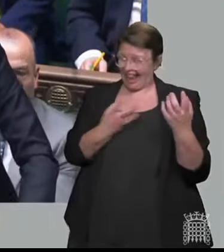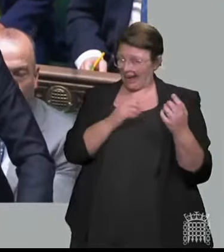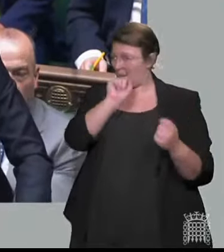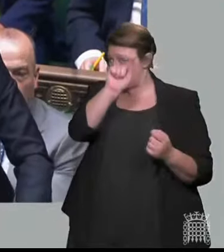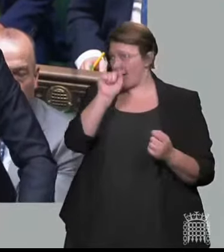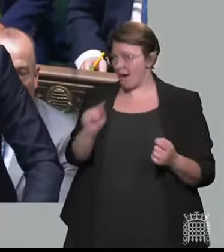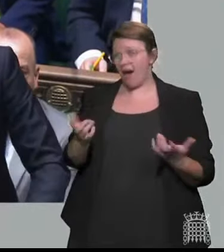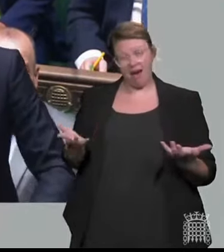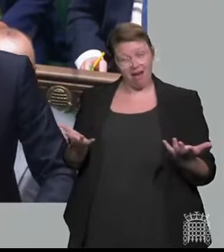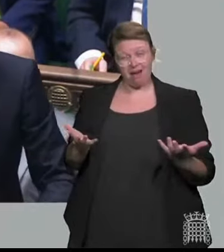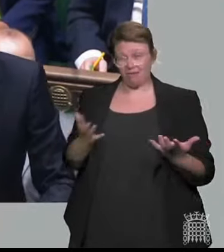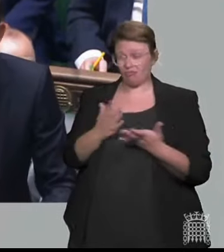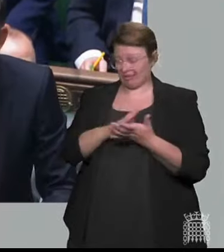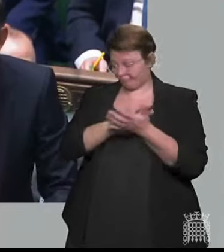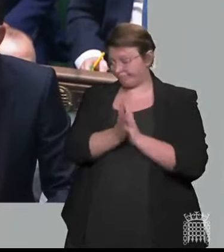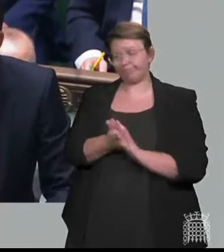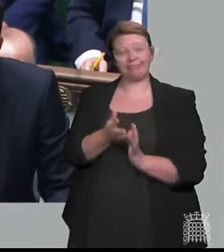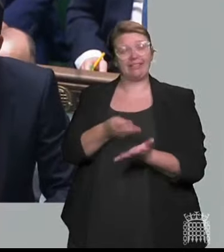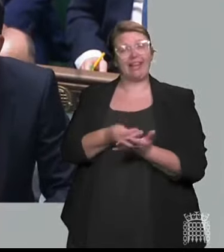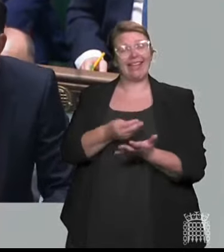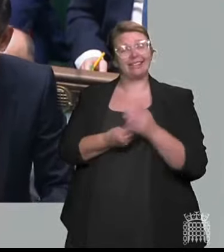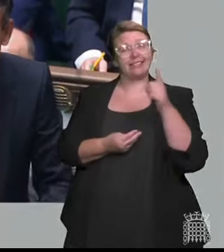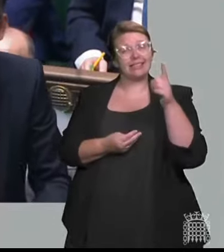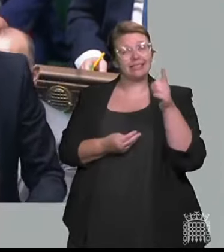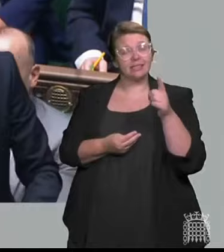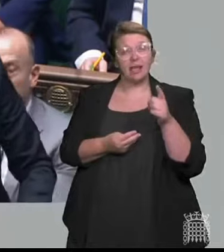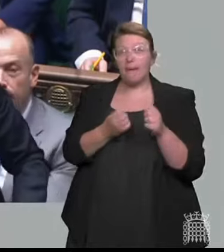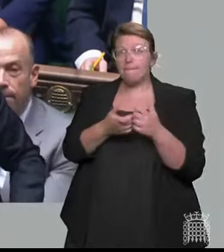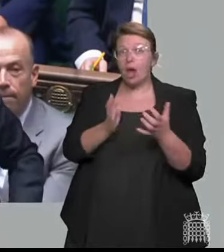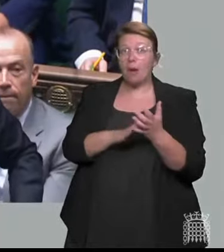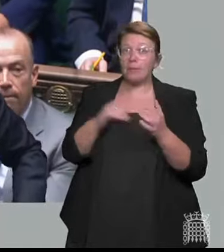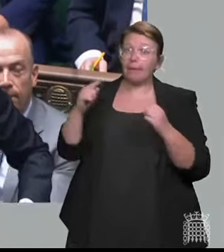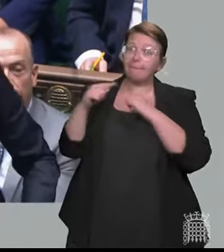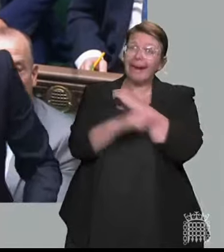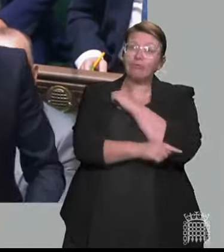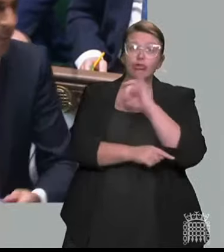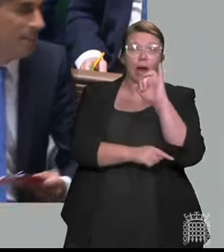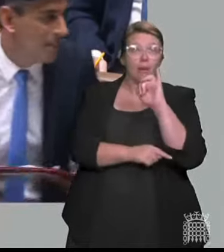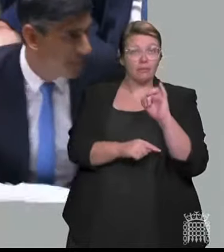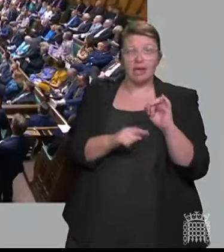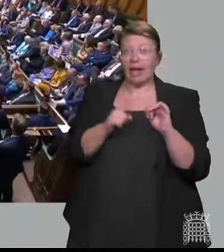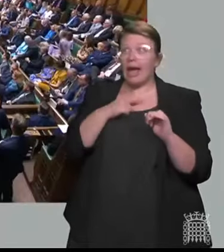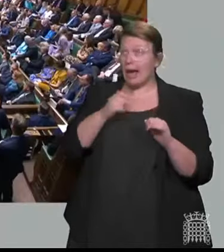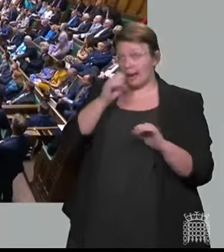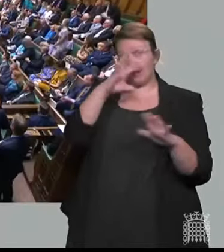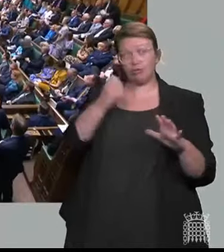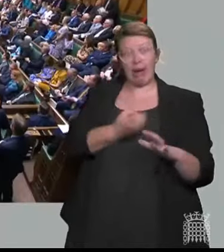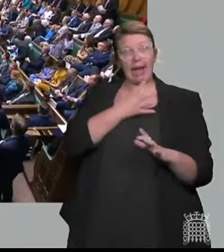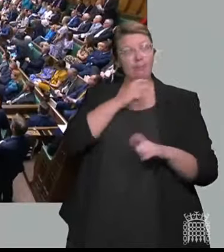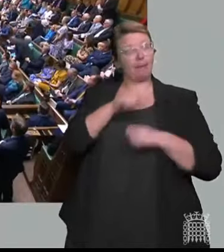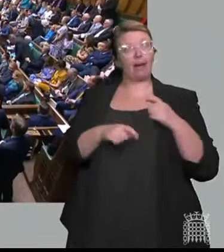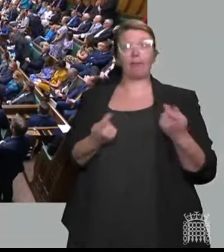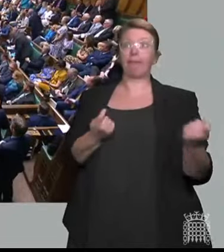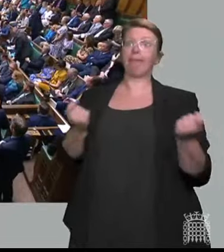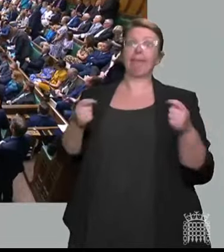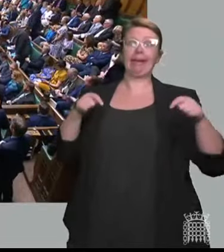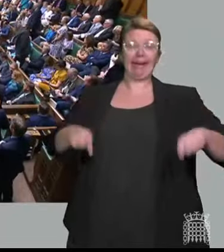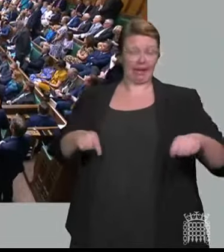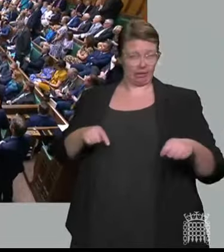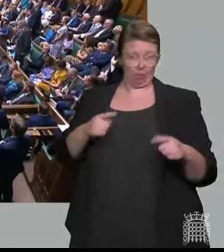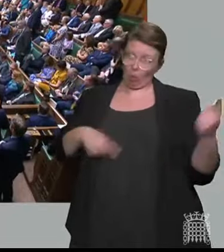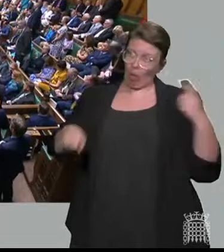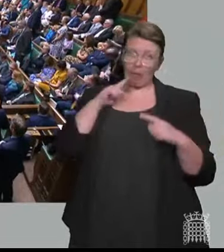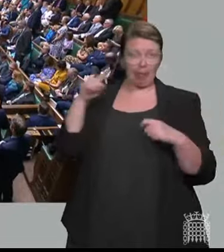into the ground. They've bankrupted Birmingham, Mr. Speaker. We can't let them bankrupt Britain. We come to the leader of